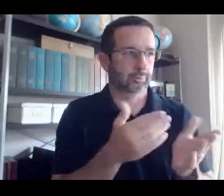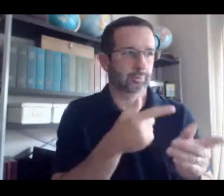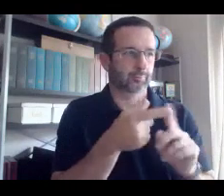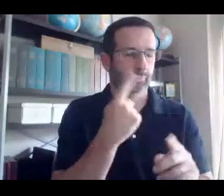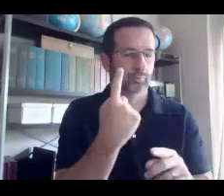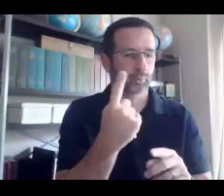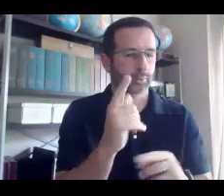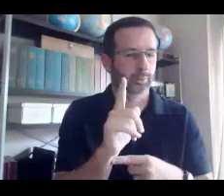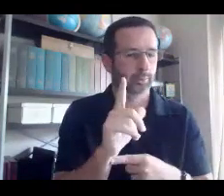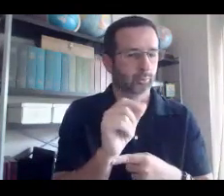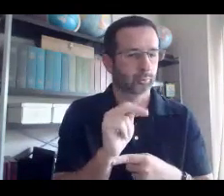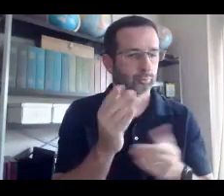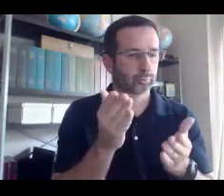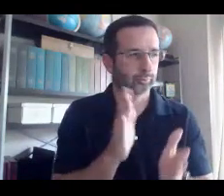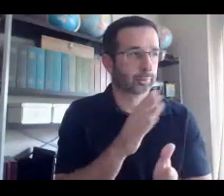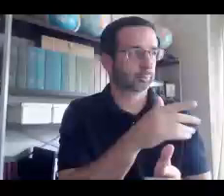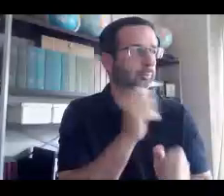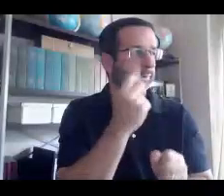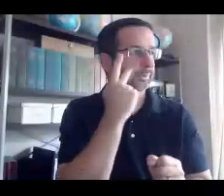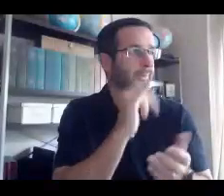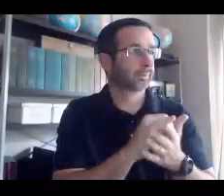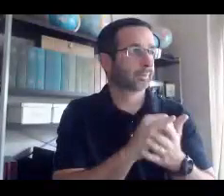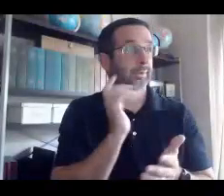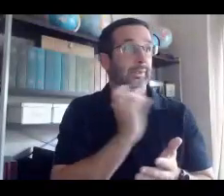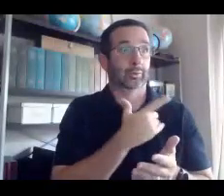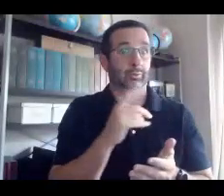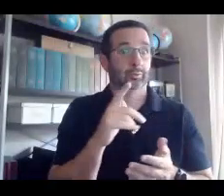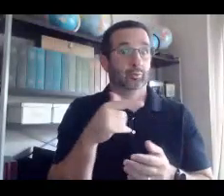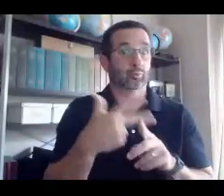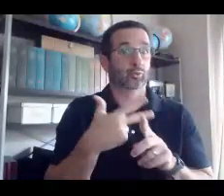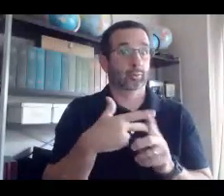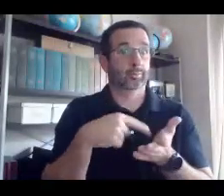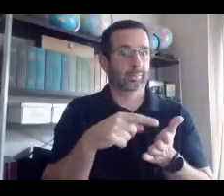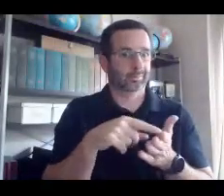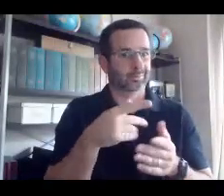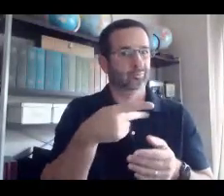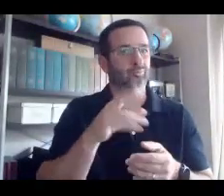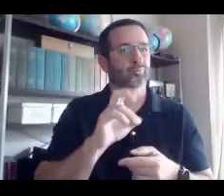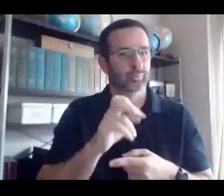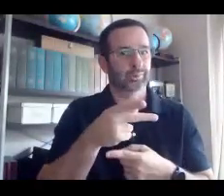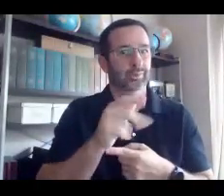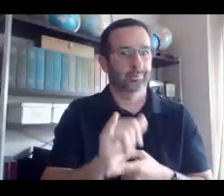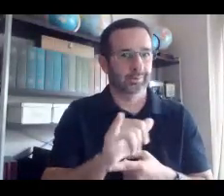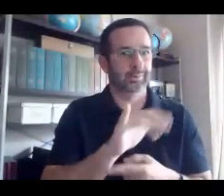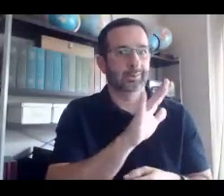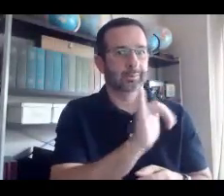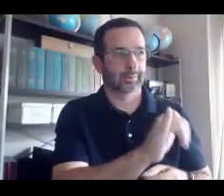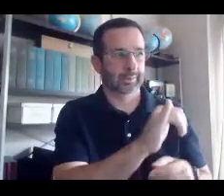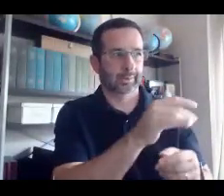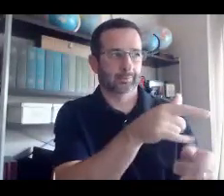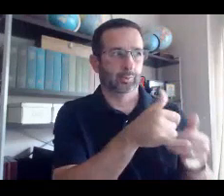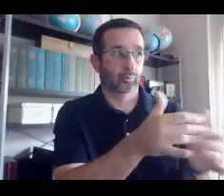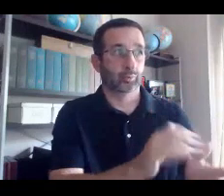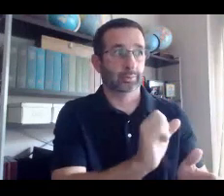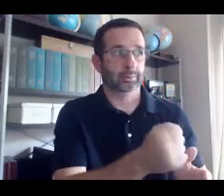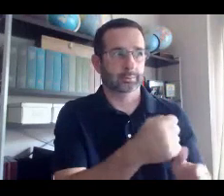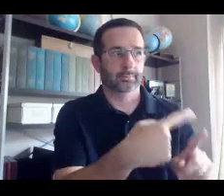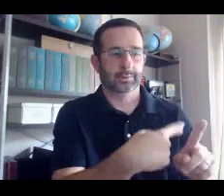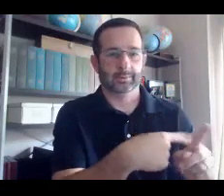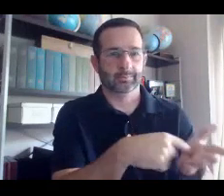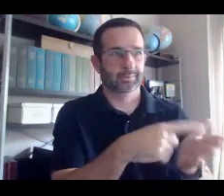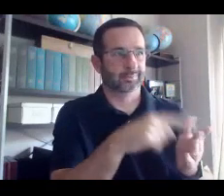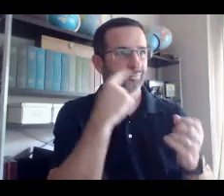made. So as this status, this is a loan servicer that you can see our quarterly payment actually was a